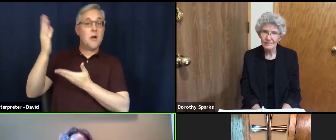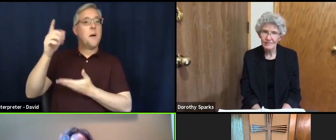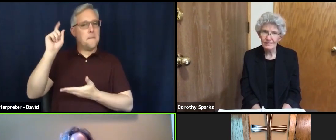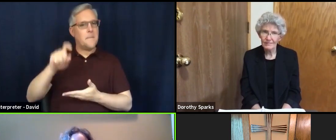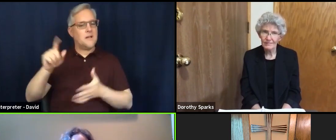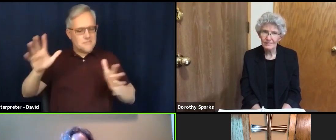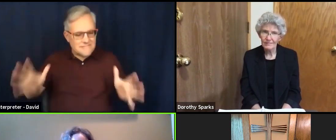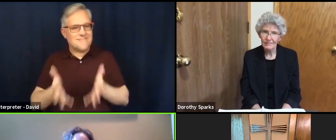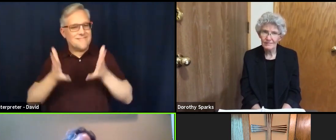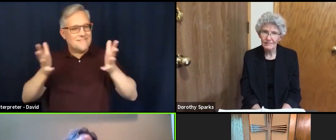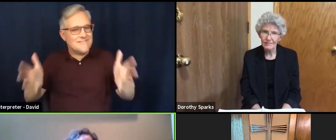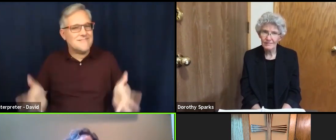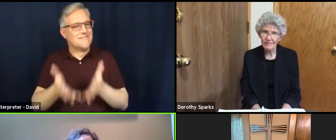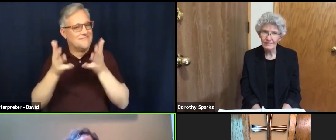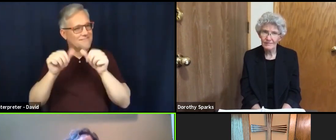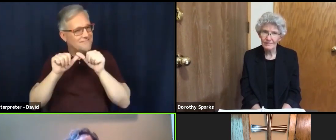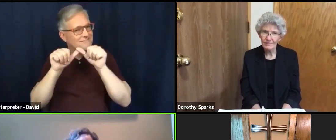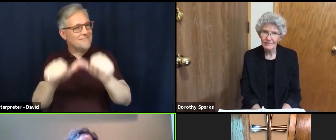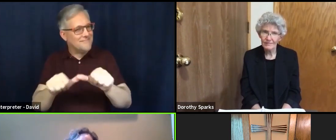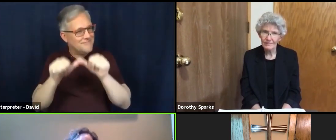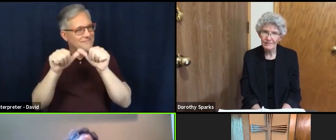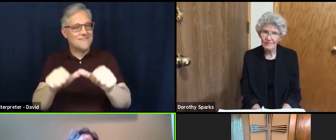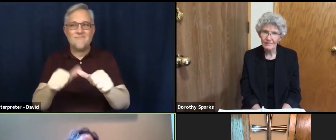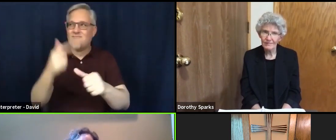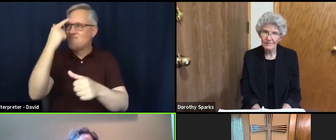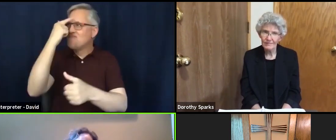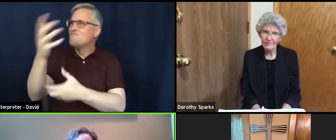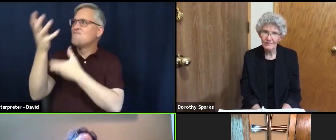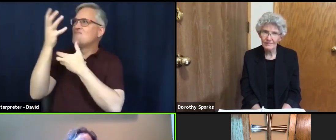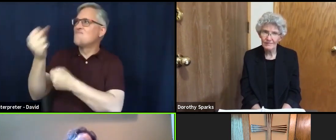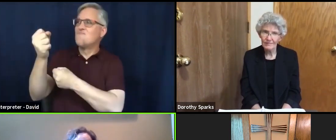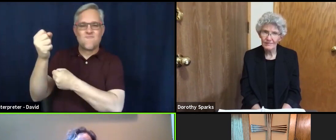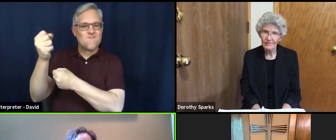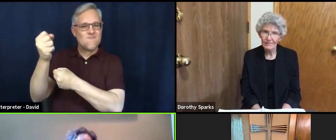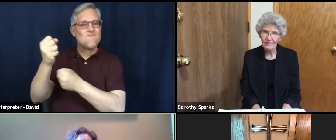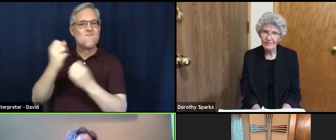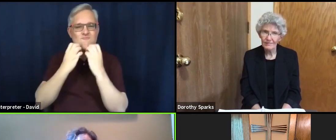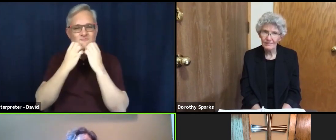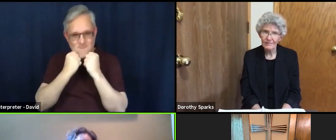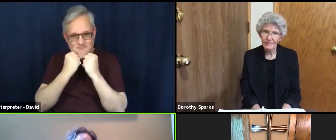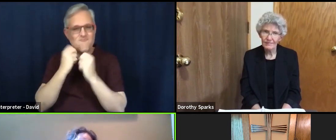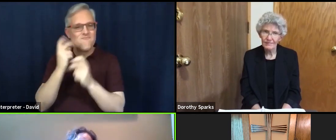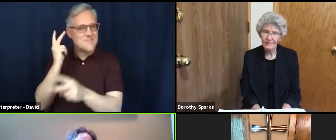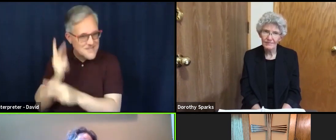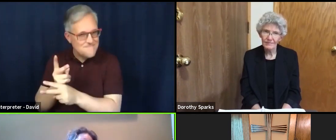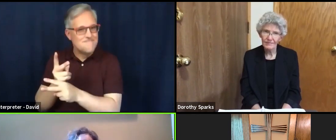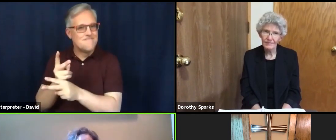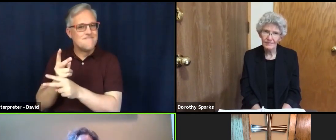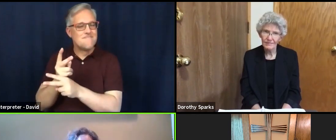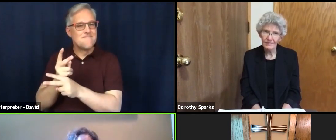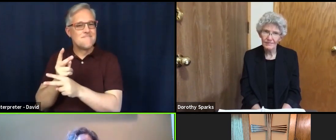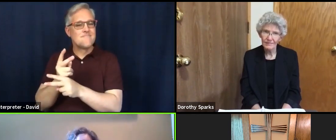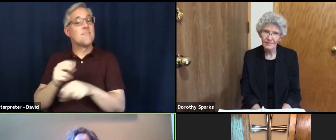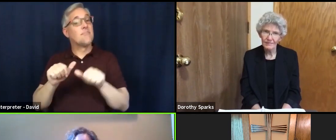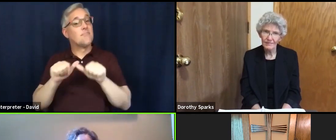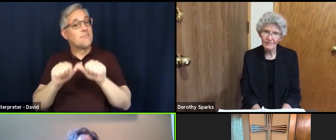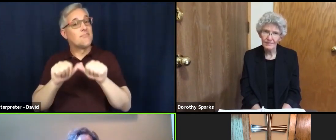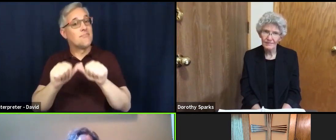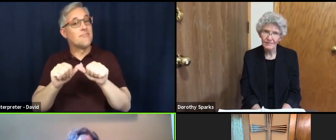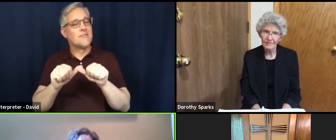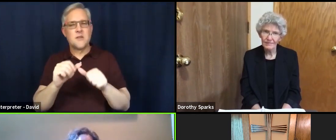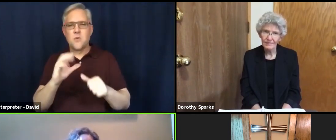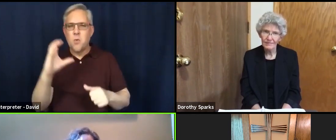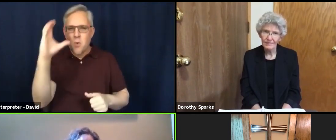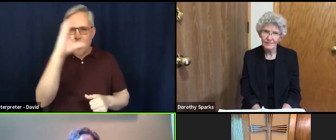Encouraged to continue to believe. Encouraged to look for and notice the